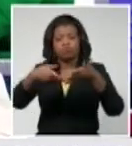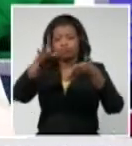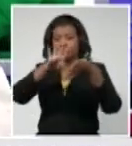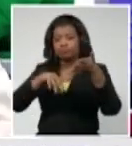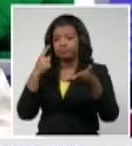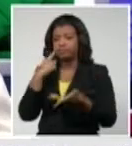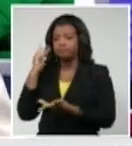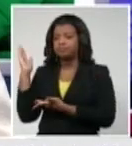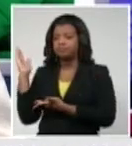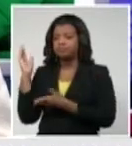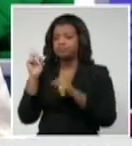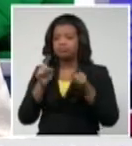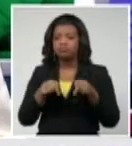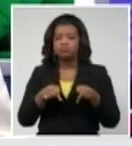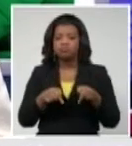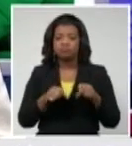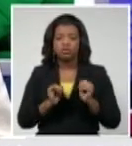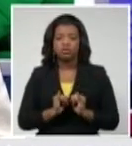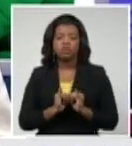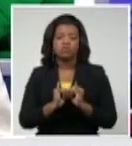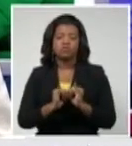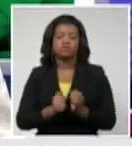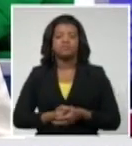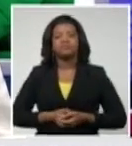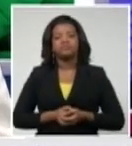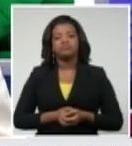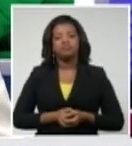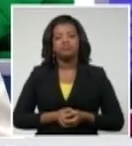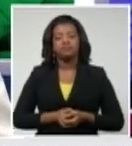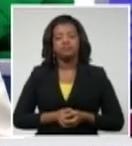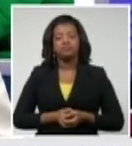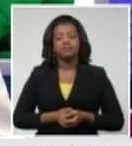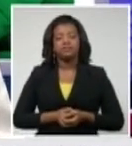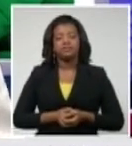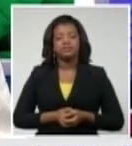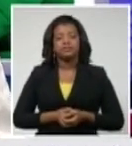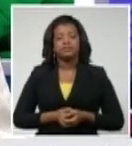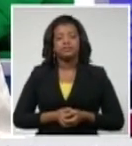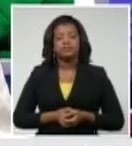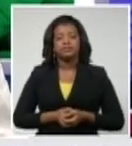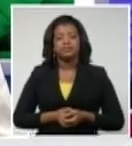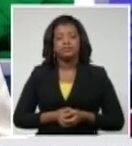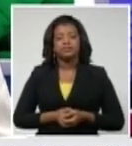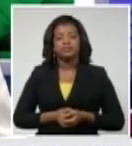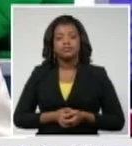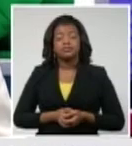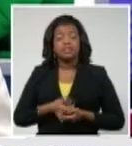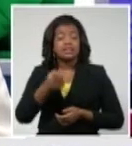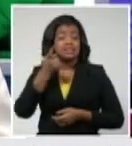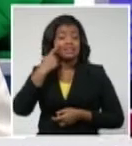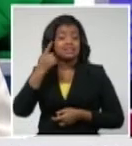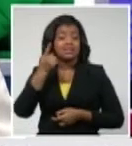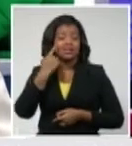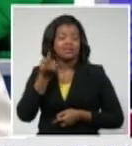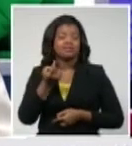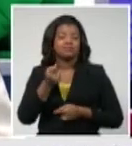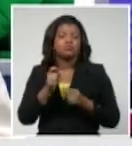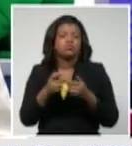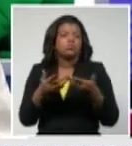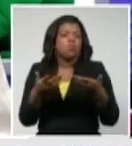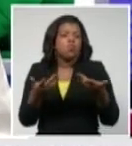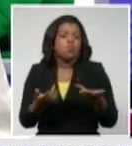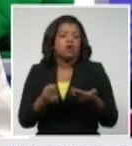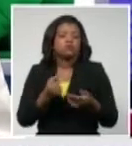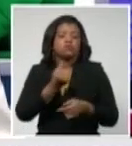53.4% of all cases diagnosed on the island since the start of the pandemic are male, while women account for